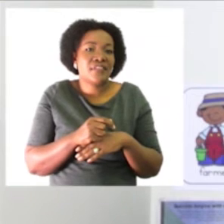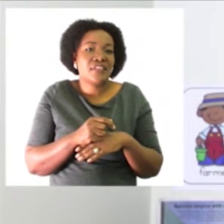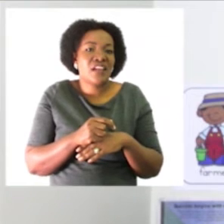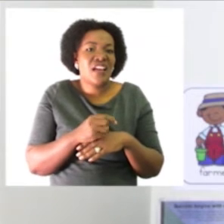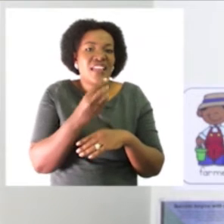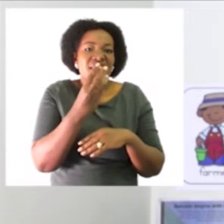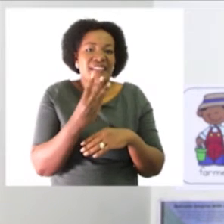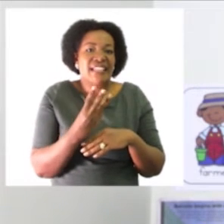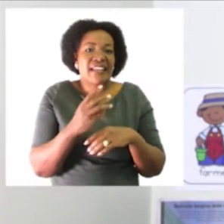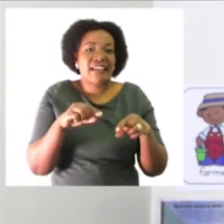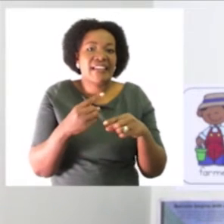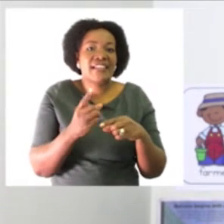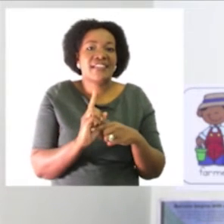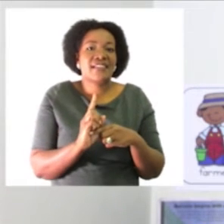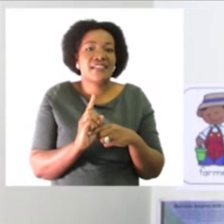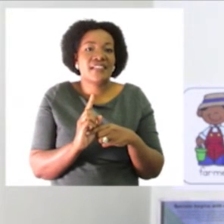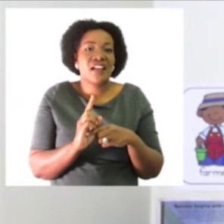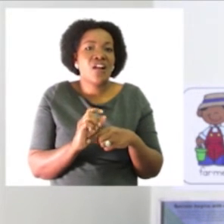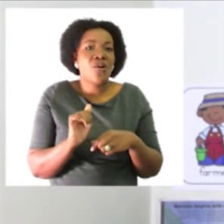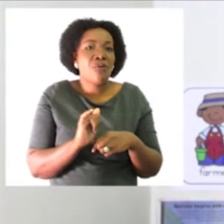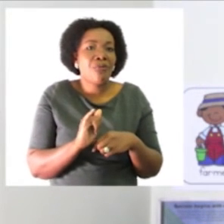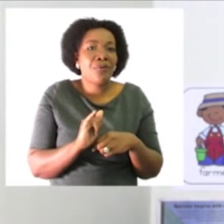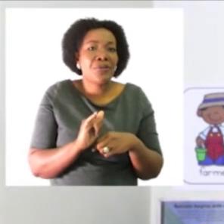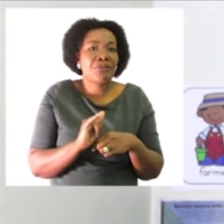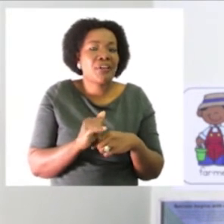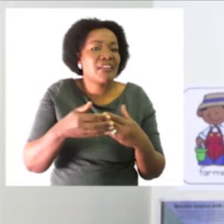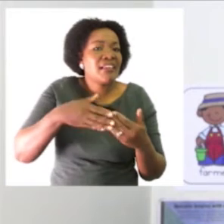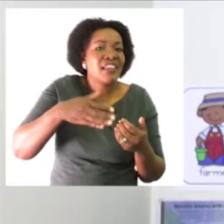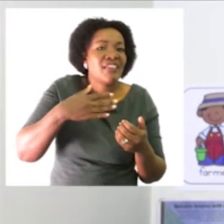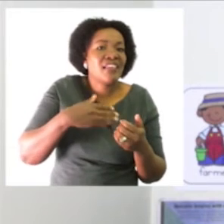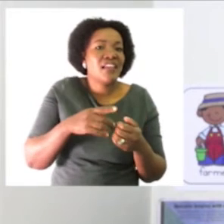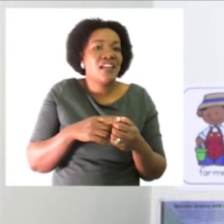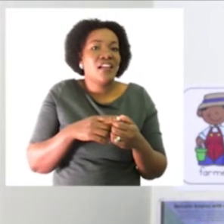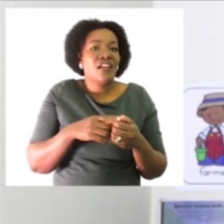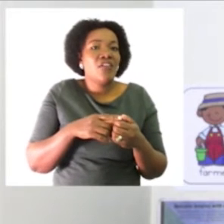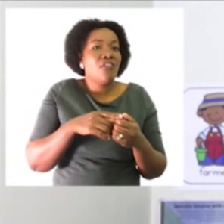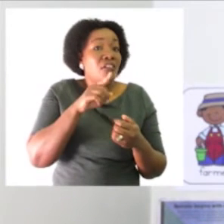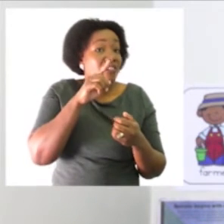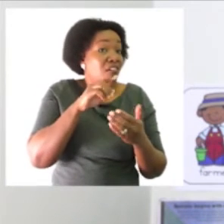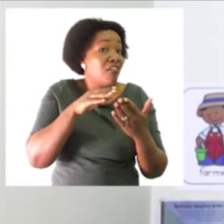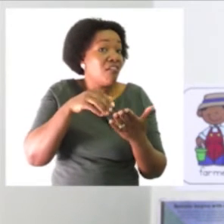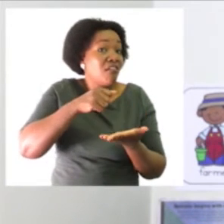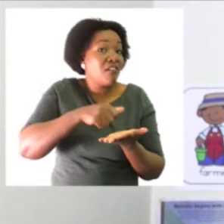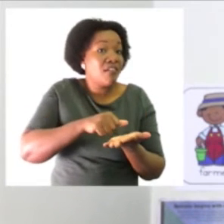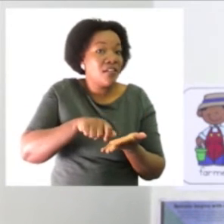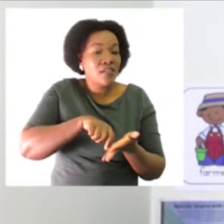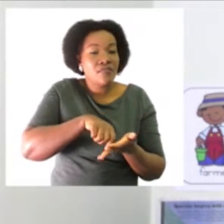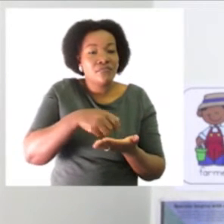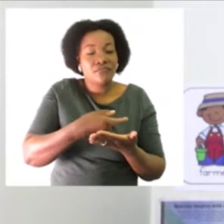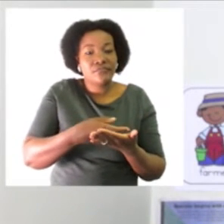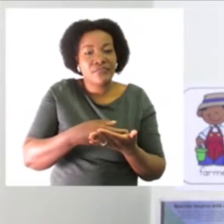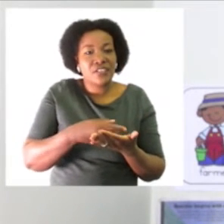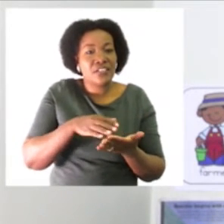three objects here, Landre, which one do you think is the lightest? This one, the glue, is the